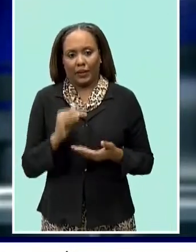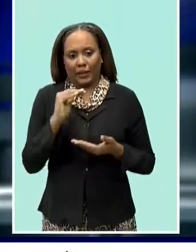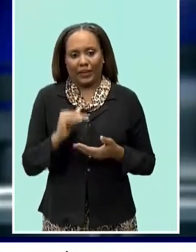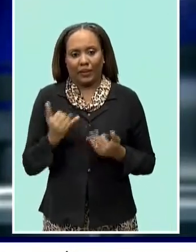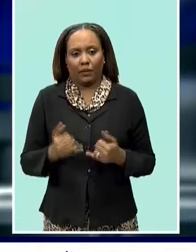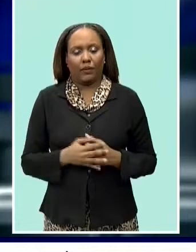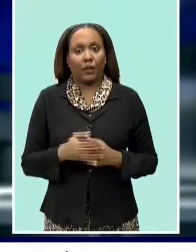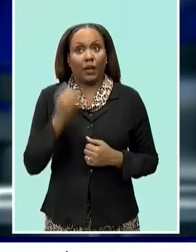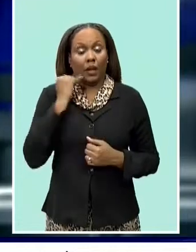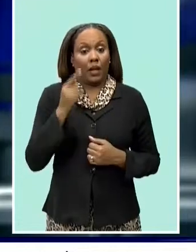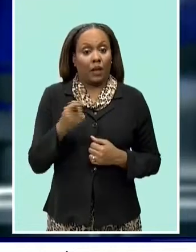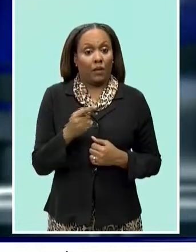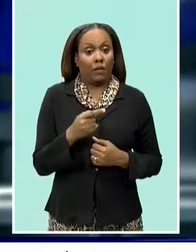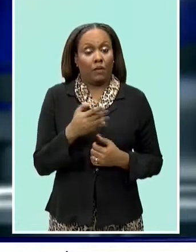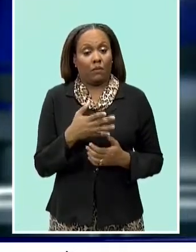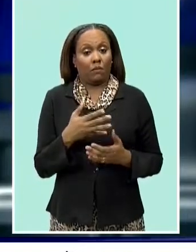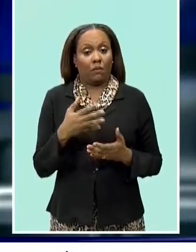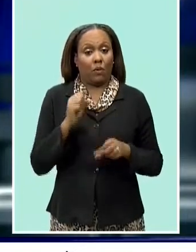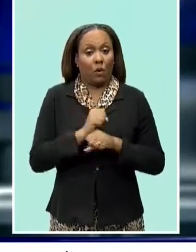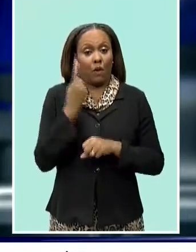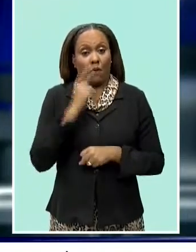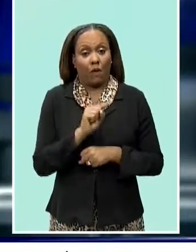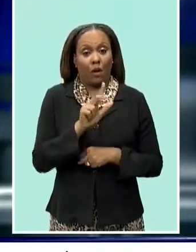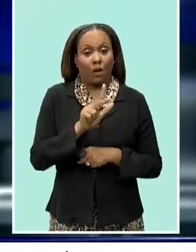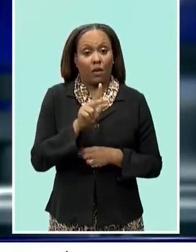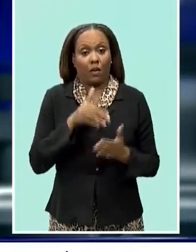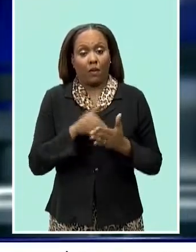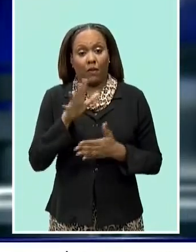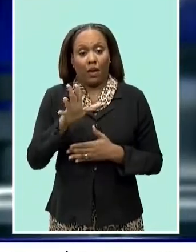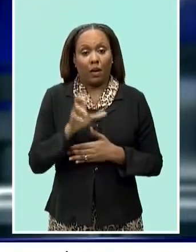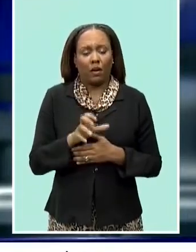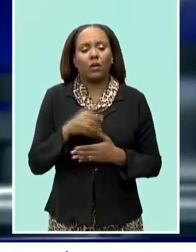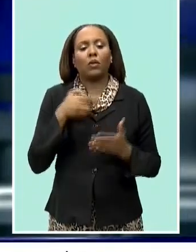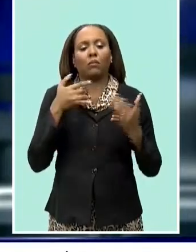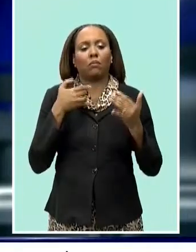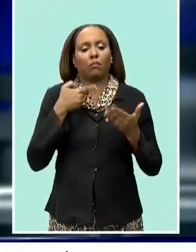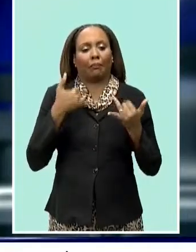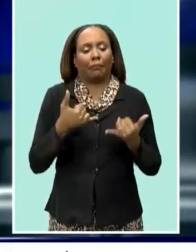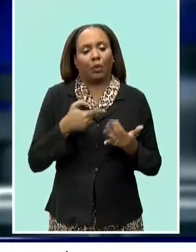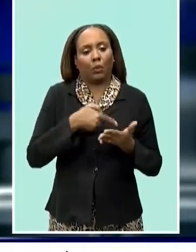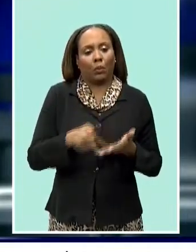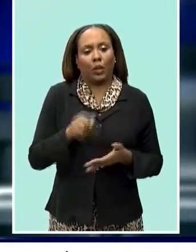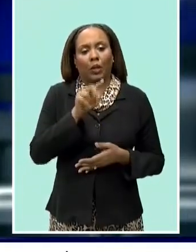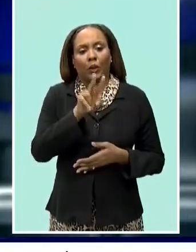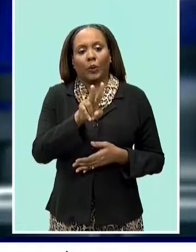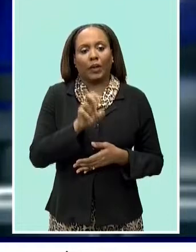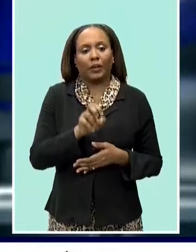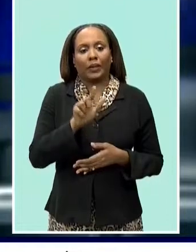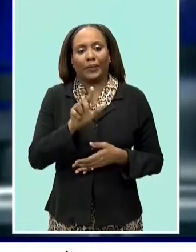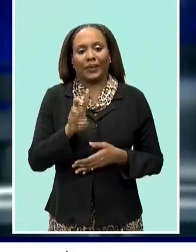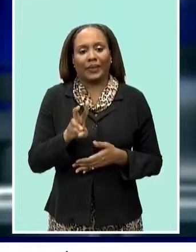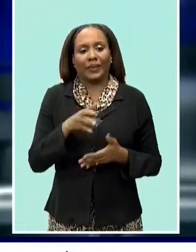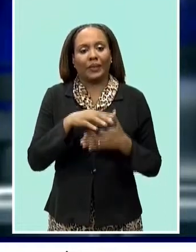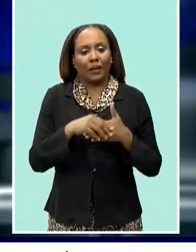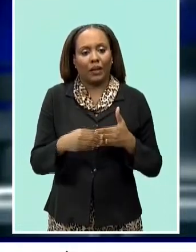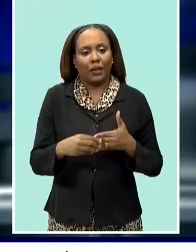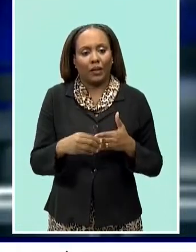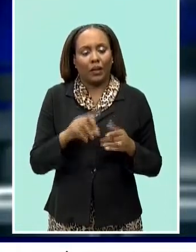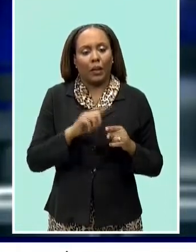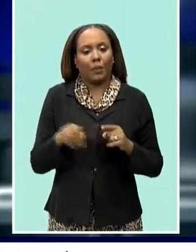someone who's earning $3,500 a month, who currently pays $226 in PAYE, will now